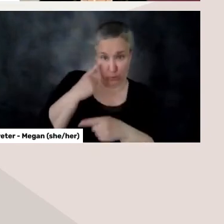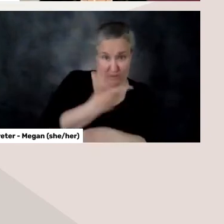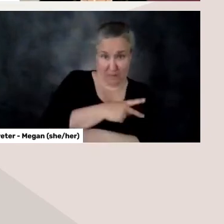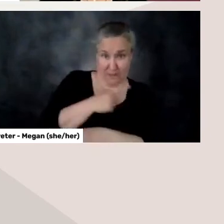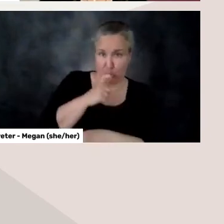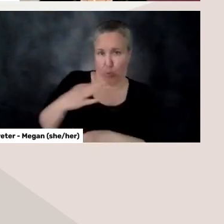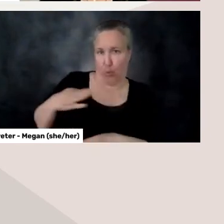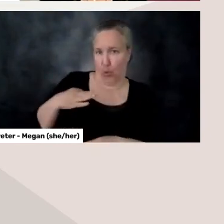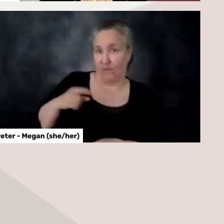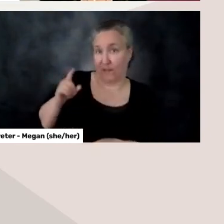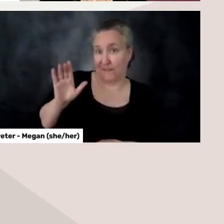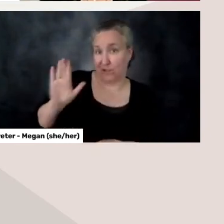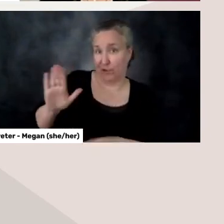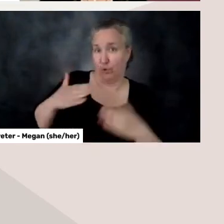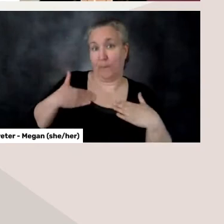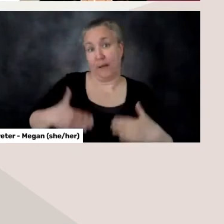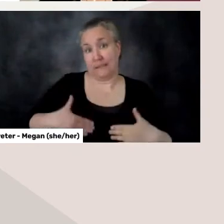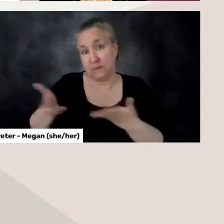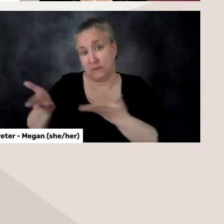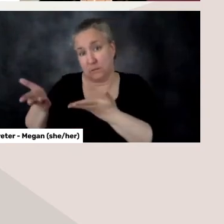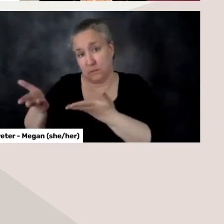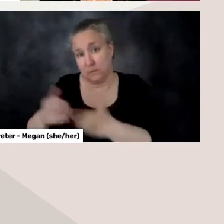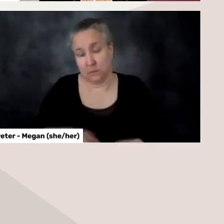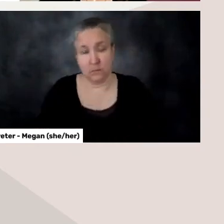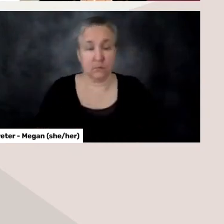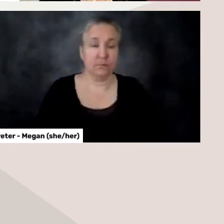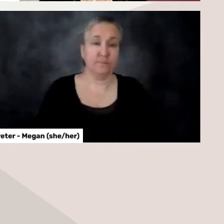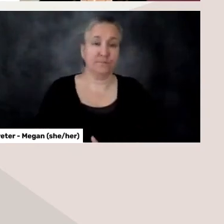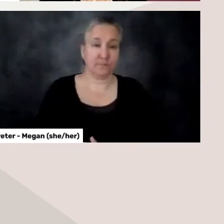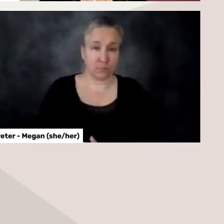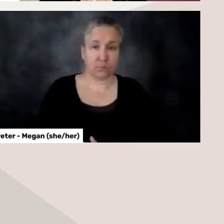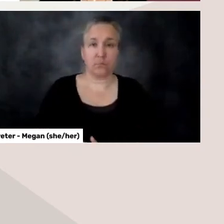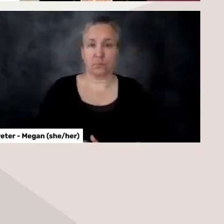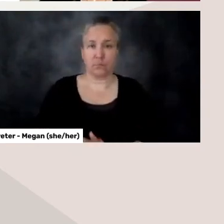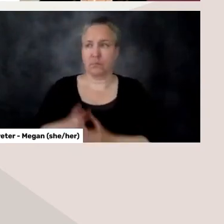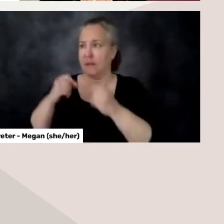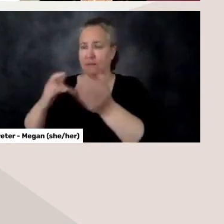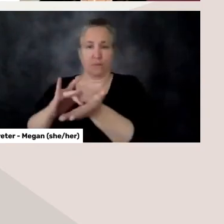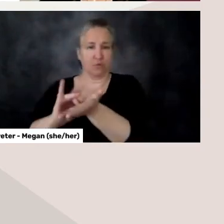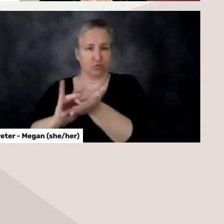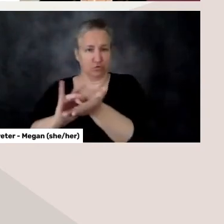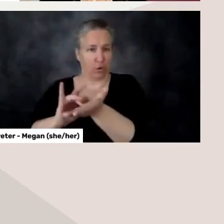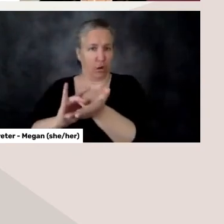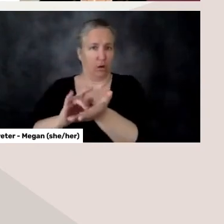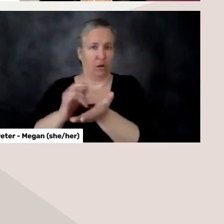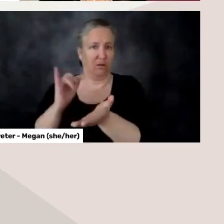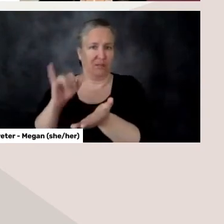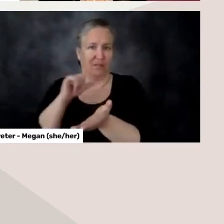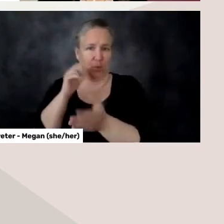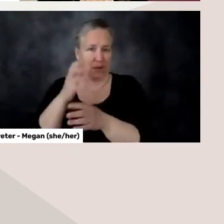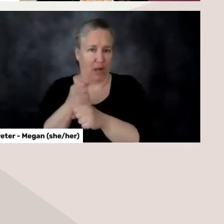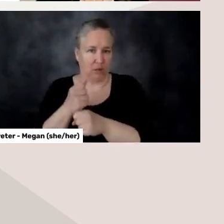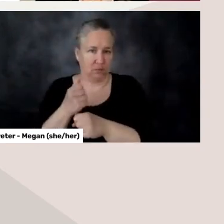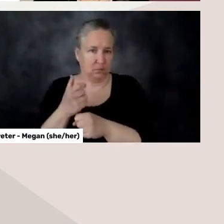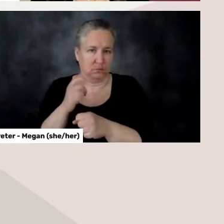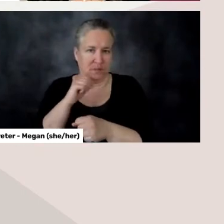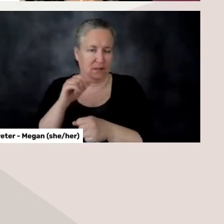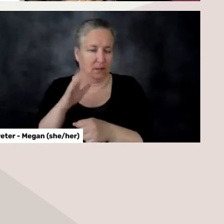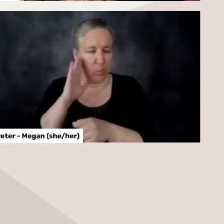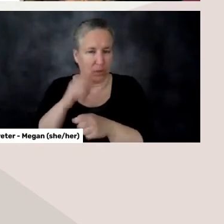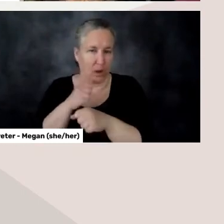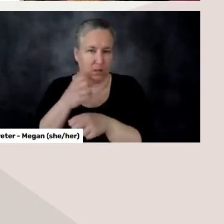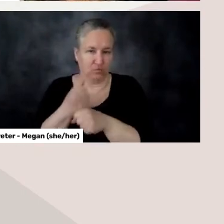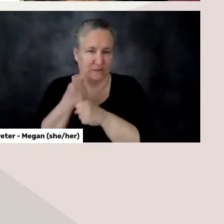that volunteered their bodies to give them a drug that they otherwise would not have received.